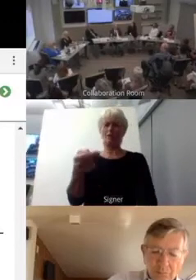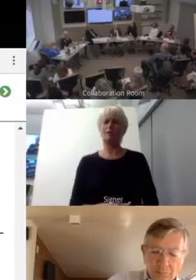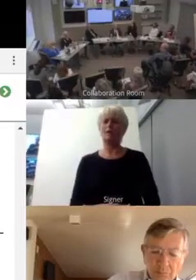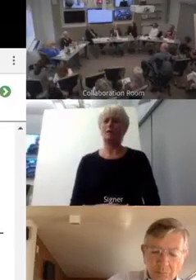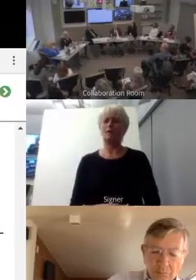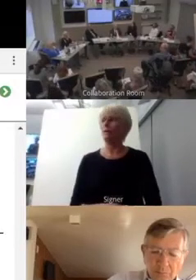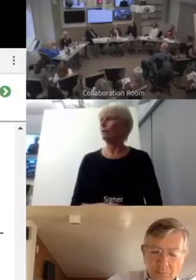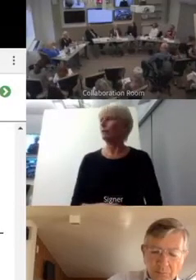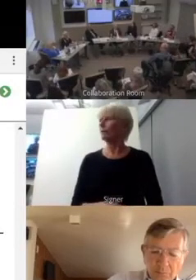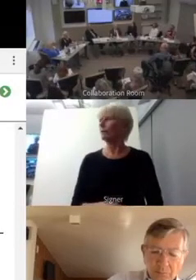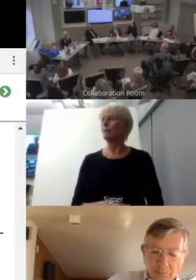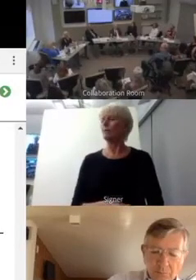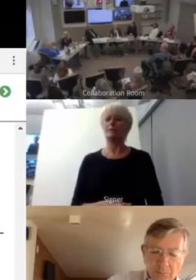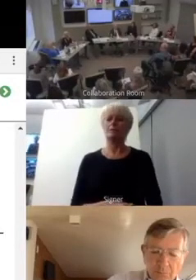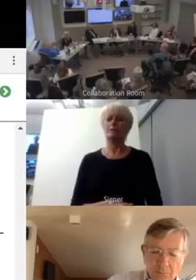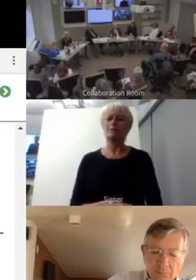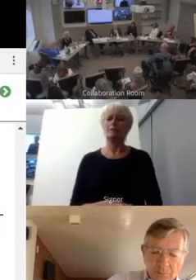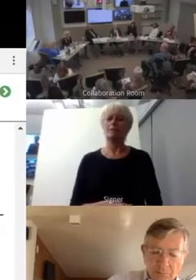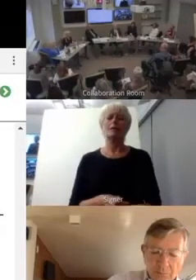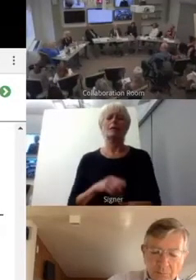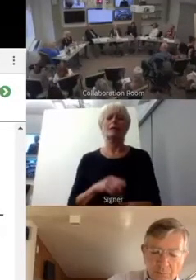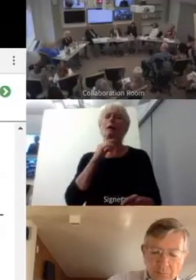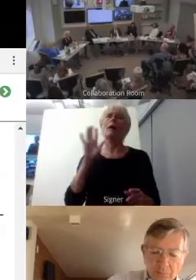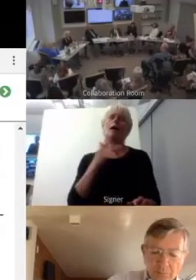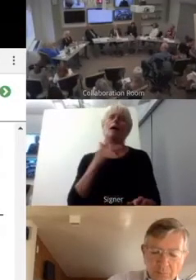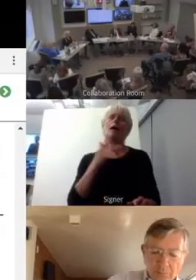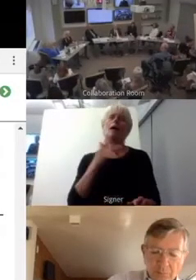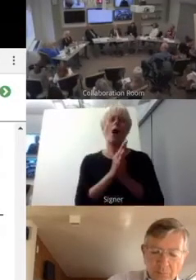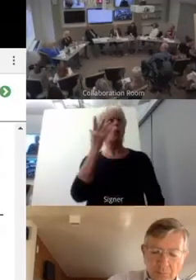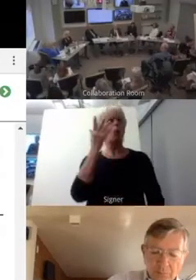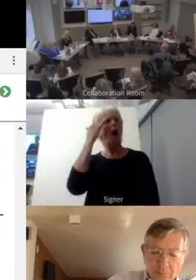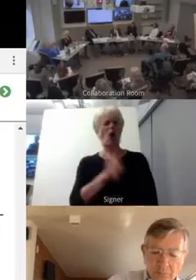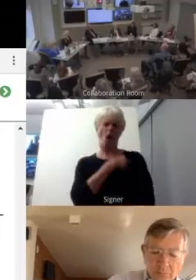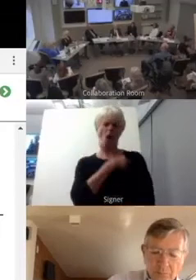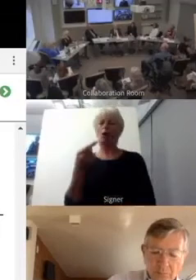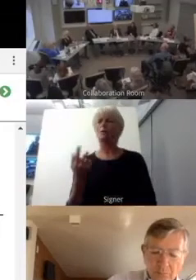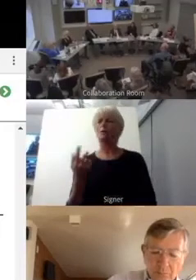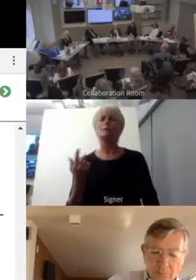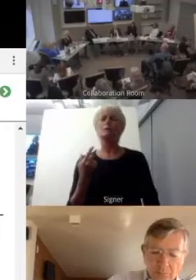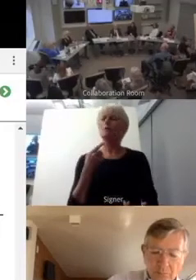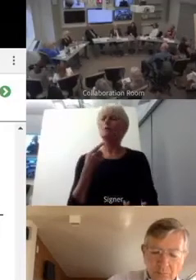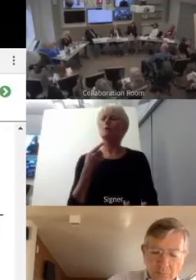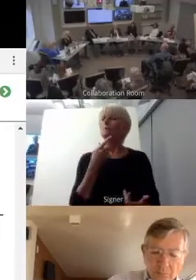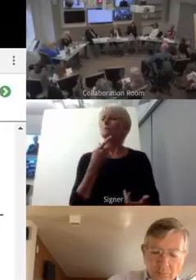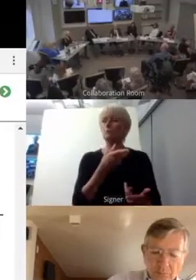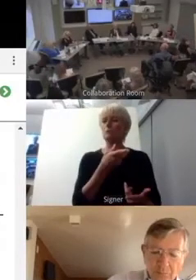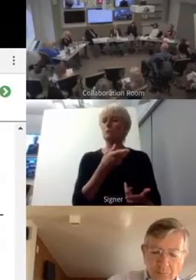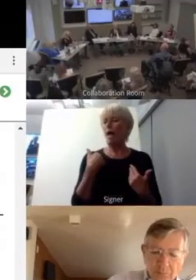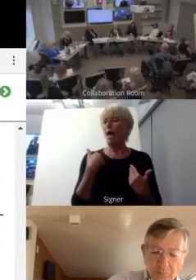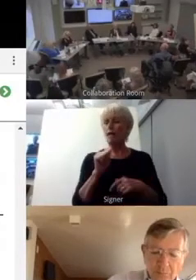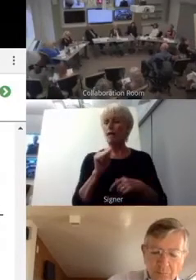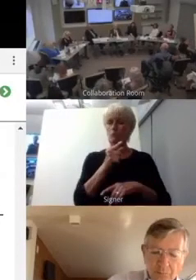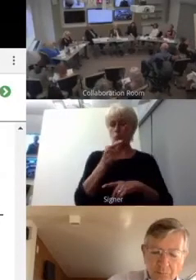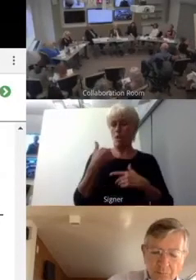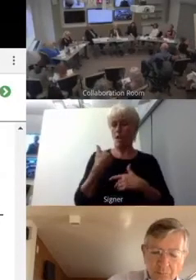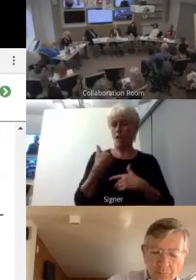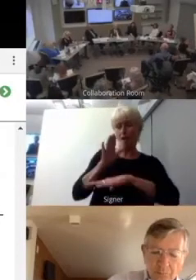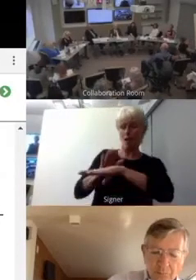what took so long and what did you learn? What advice can you give the government of Canada about how to do this to make it